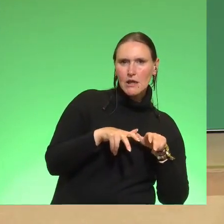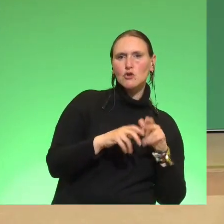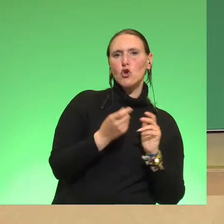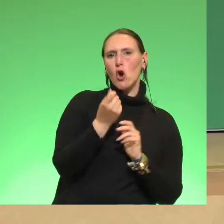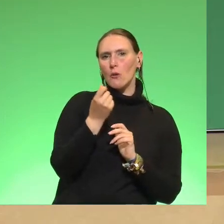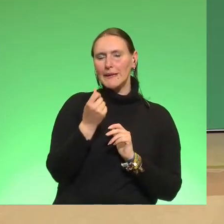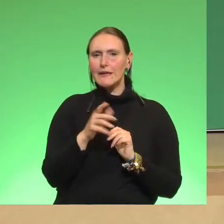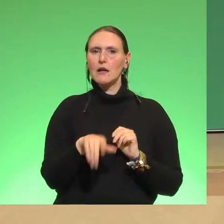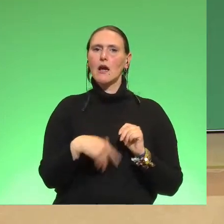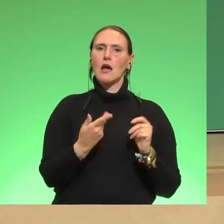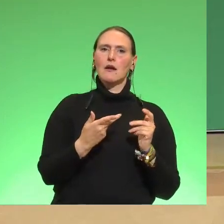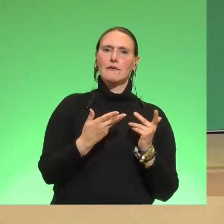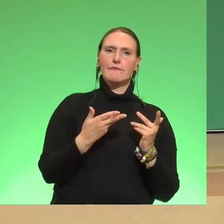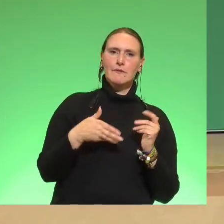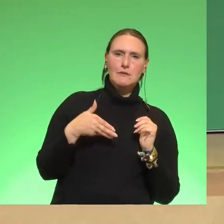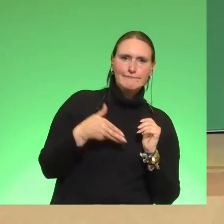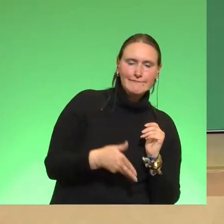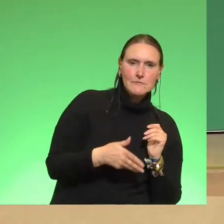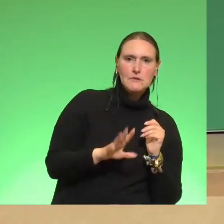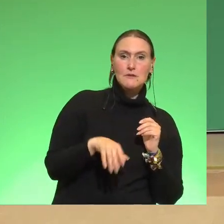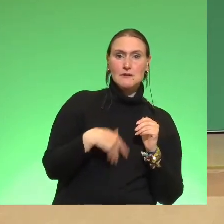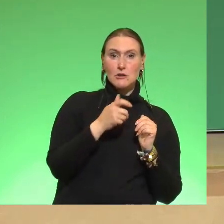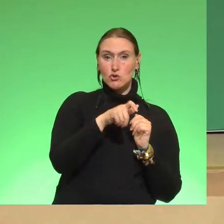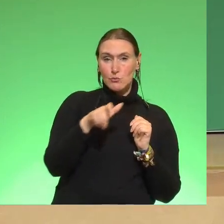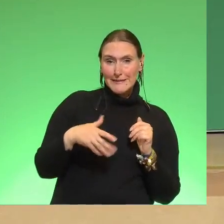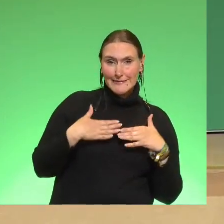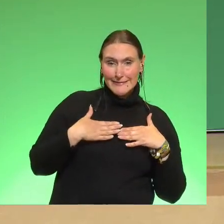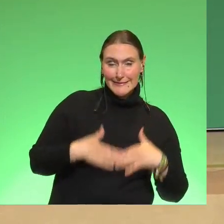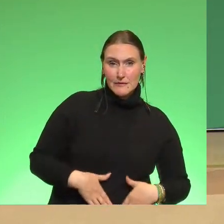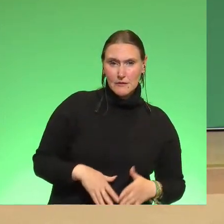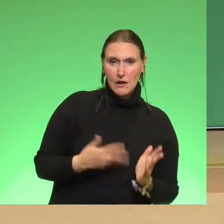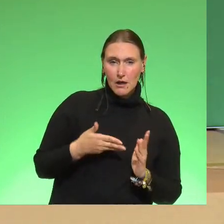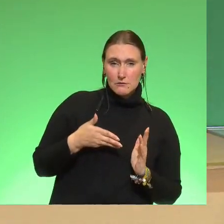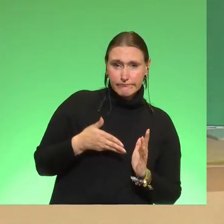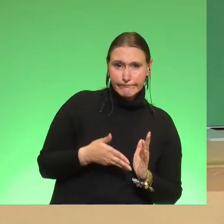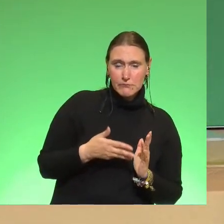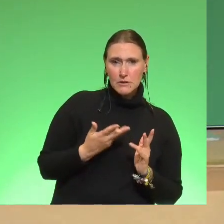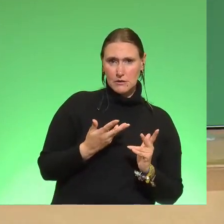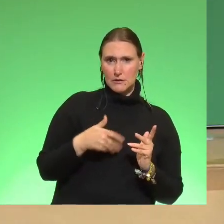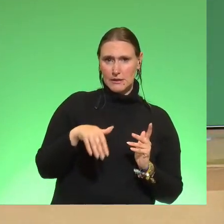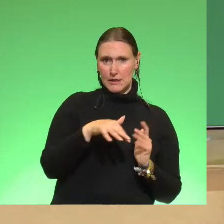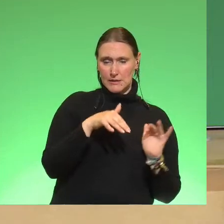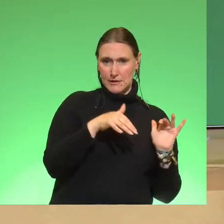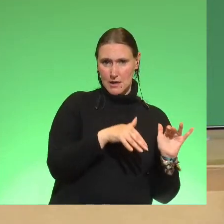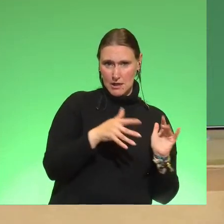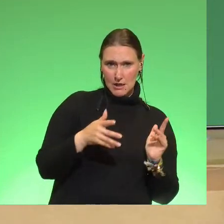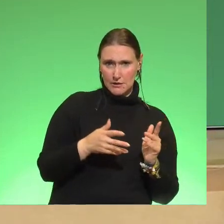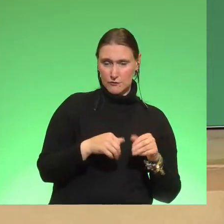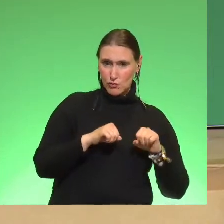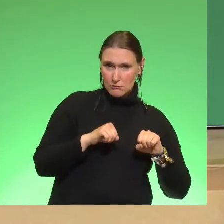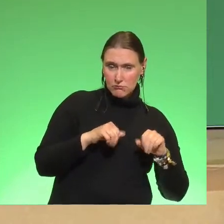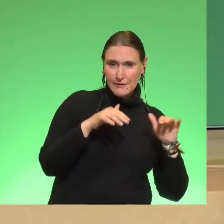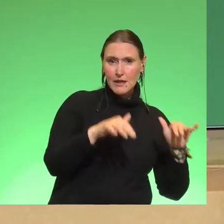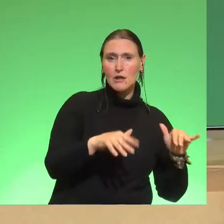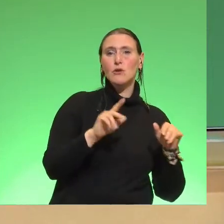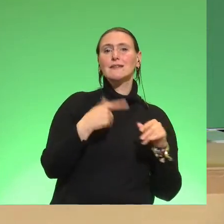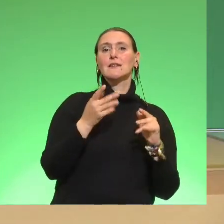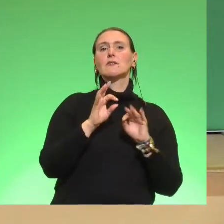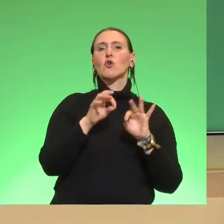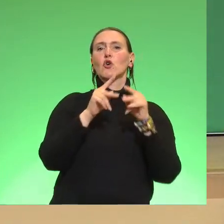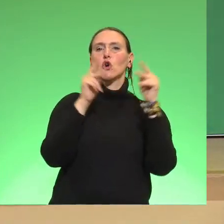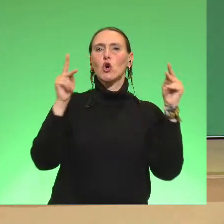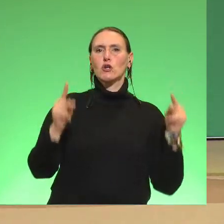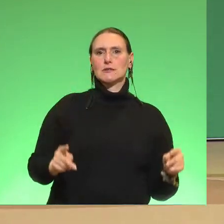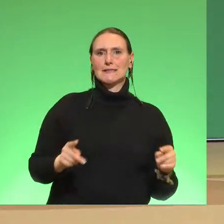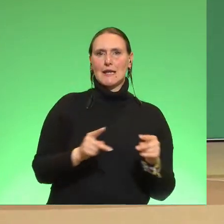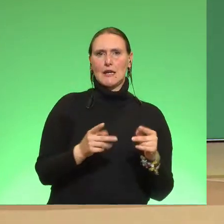property, including human property, and they were the authors of sovereign concepts. And here I'm going to go to a